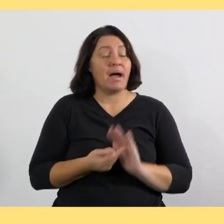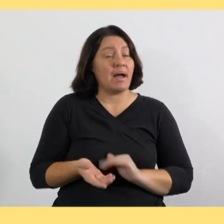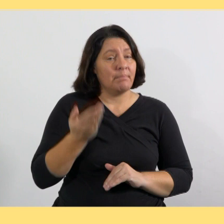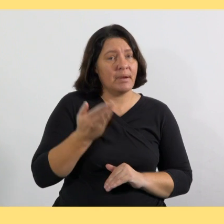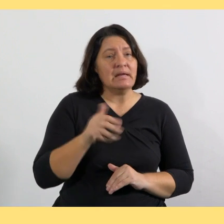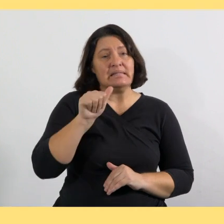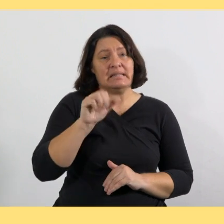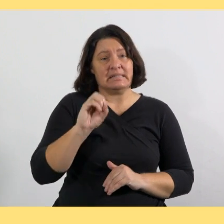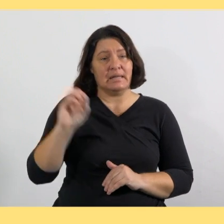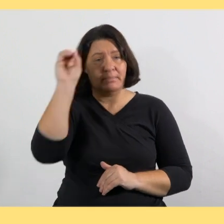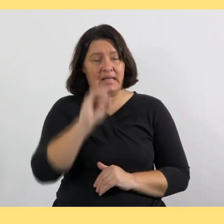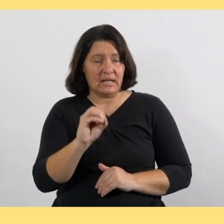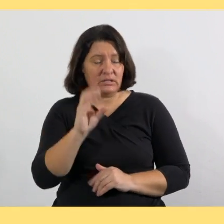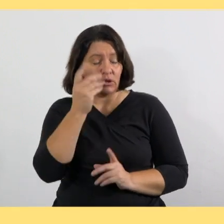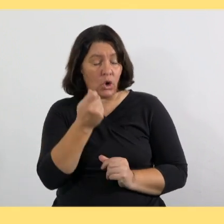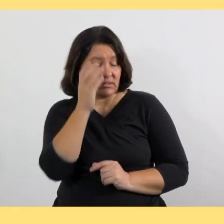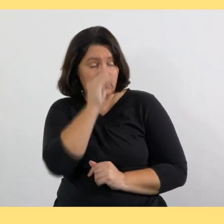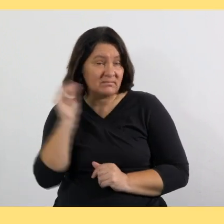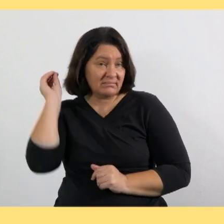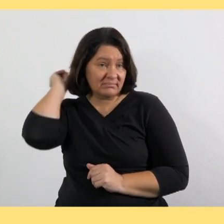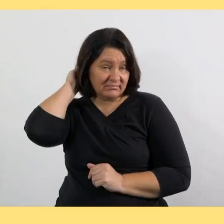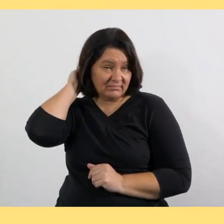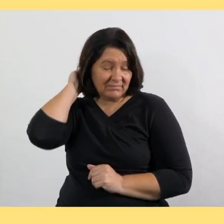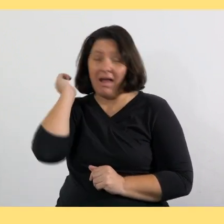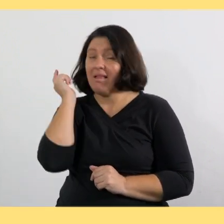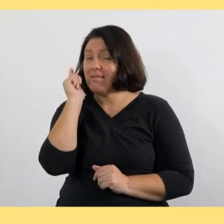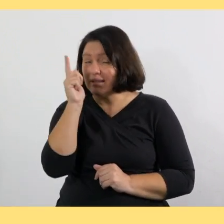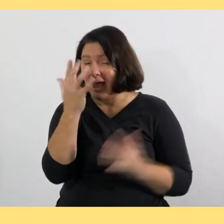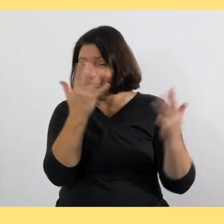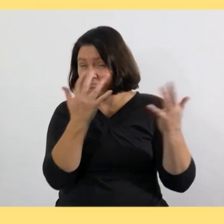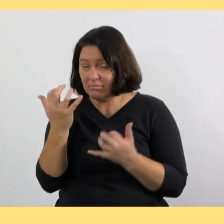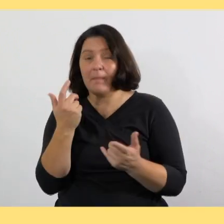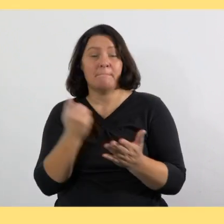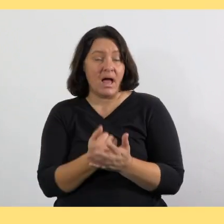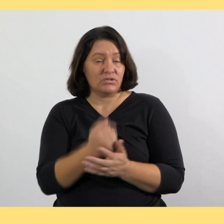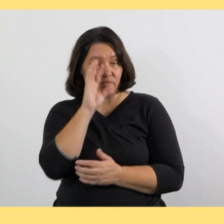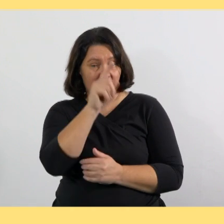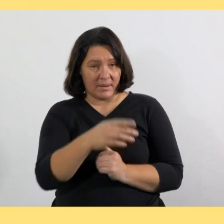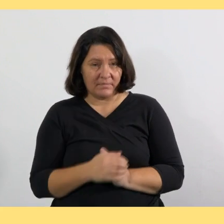we do calculations. Balances as of the 1st of June in the general ledger,